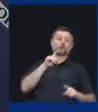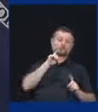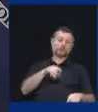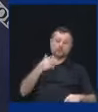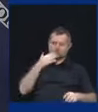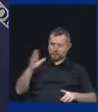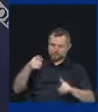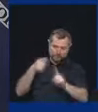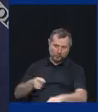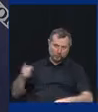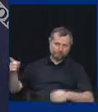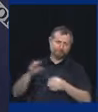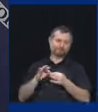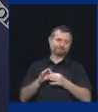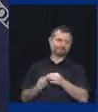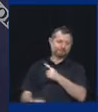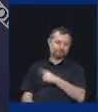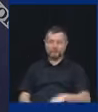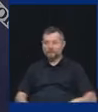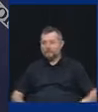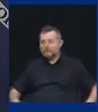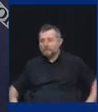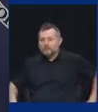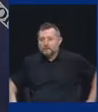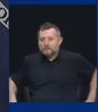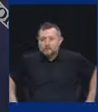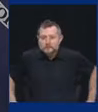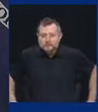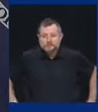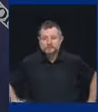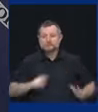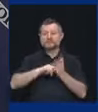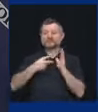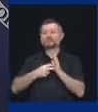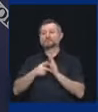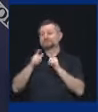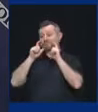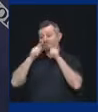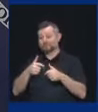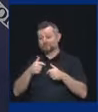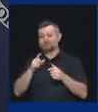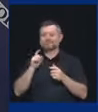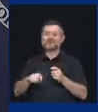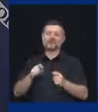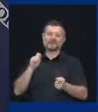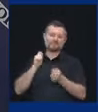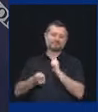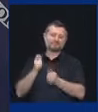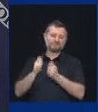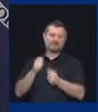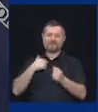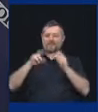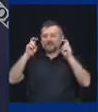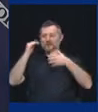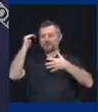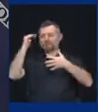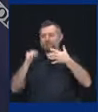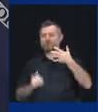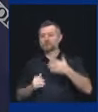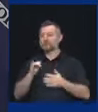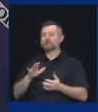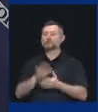they hung their hat on. You would have to do a whole new set of guidance. You only have 2 weeks. You'd have to communicate with all the parents.